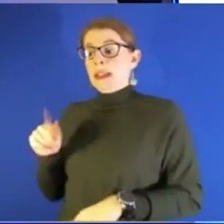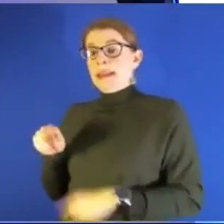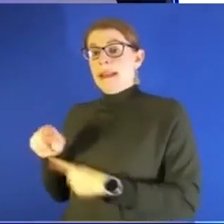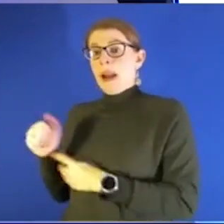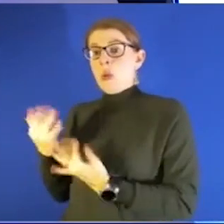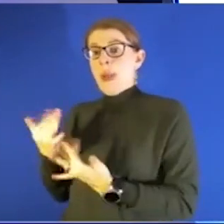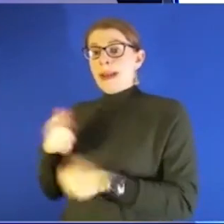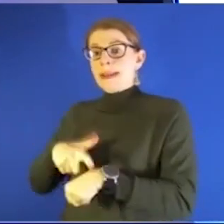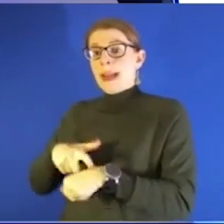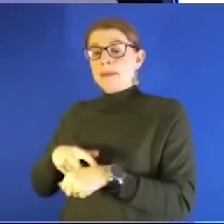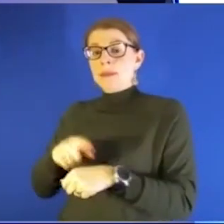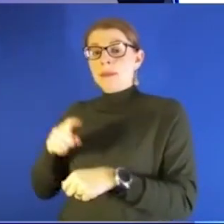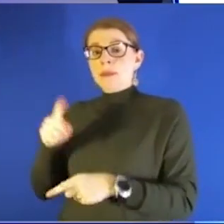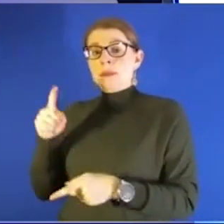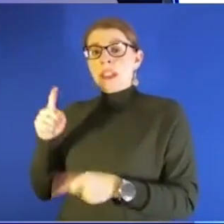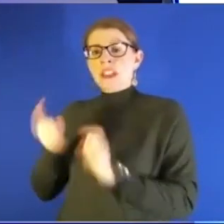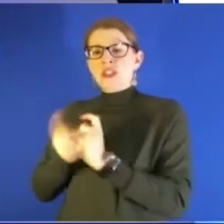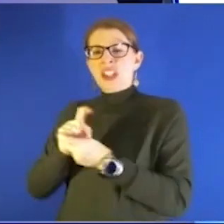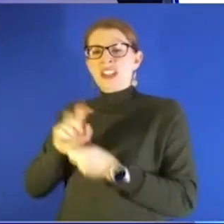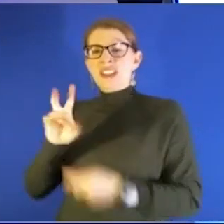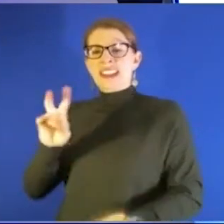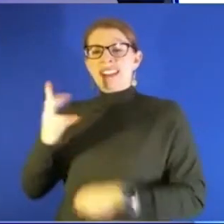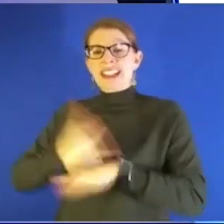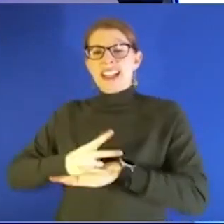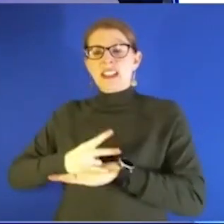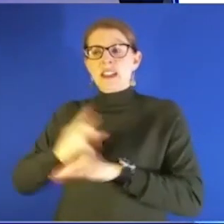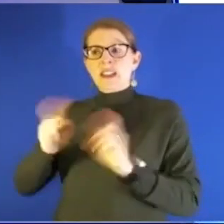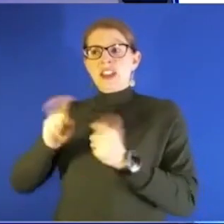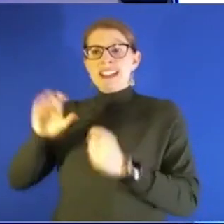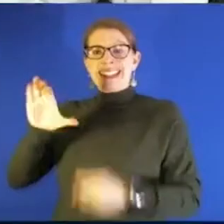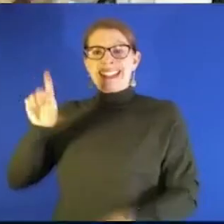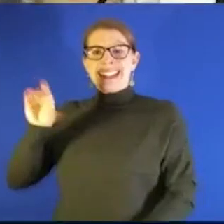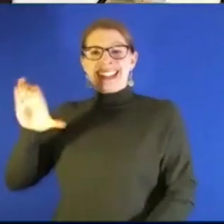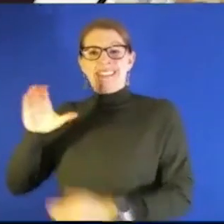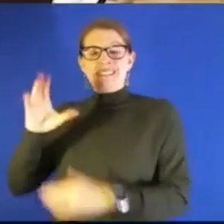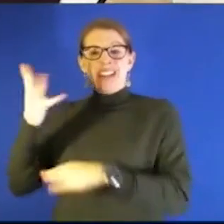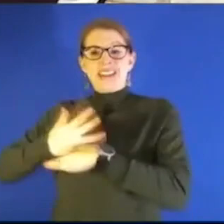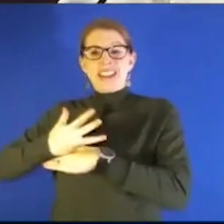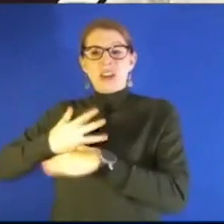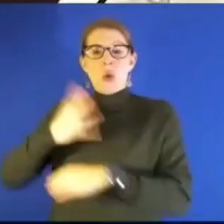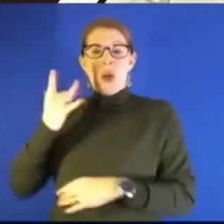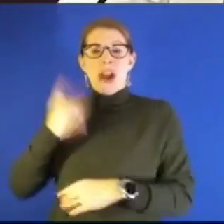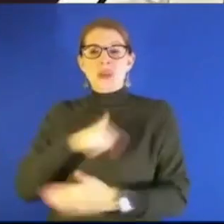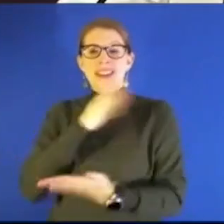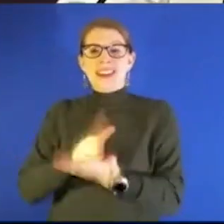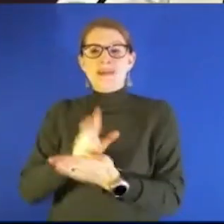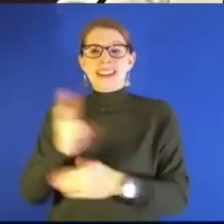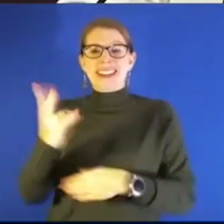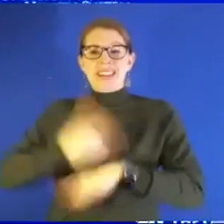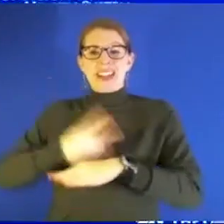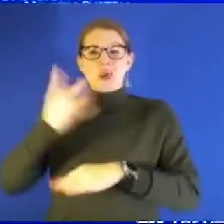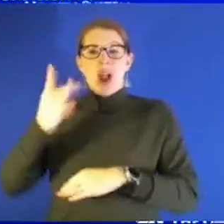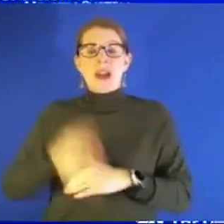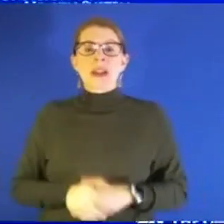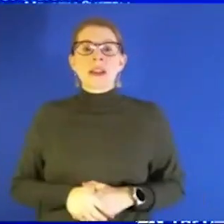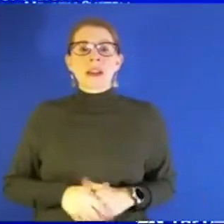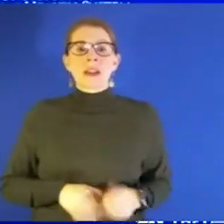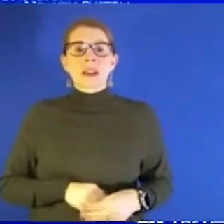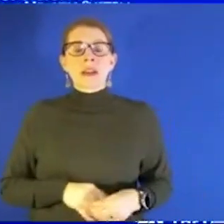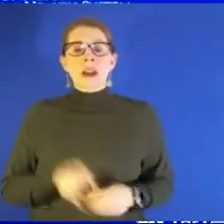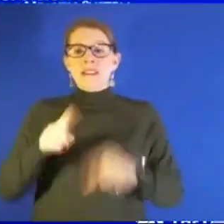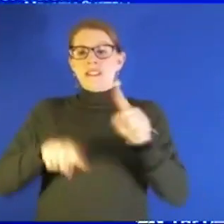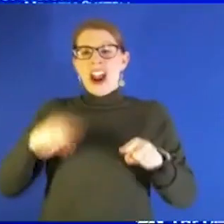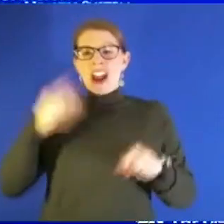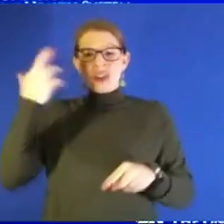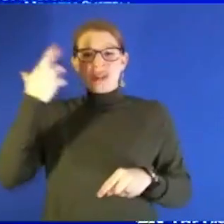isolation. We didn't go to the CDC thing about 5 days. Talk to us a little bit about why we stopped at 7. Yeah, I mean, I think there were a variety of reasons the CDC